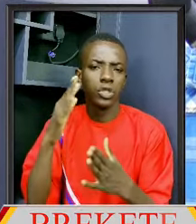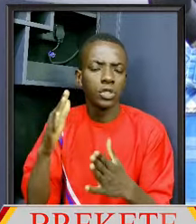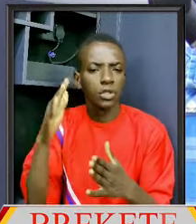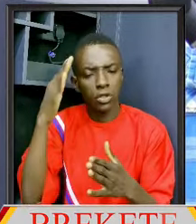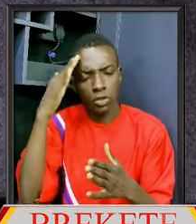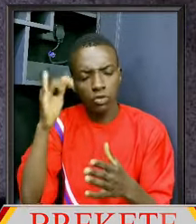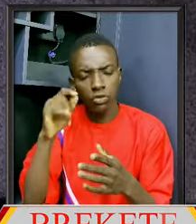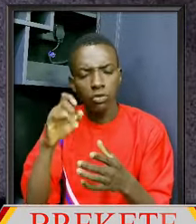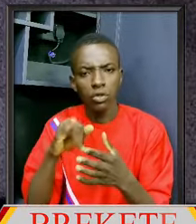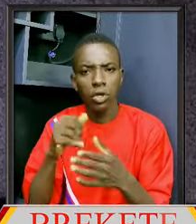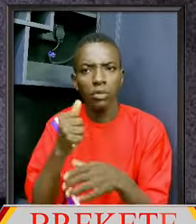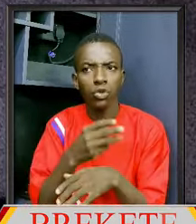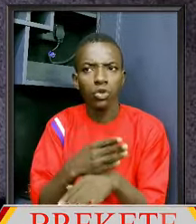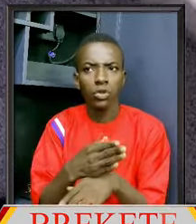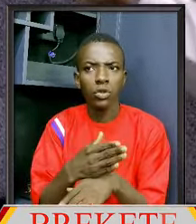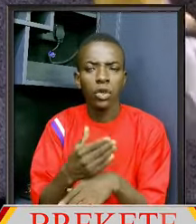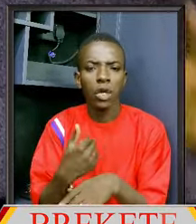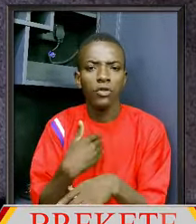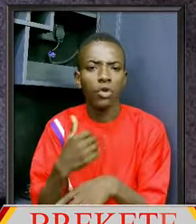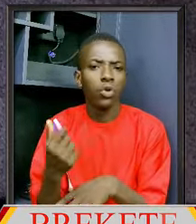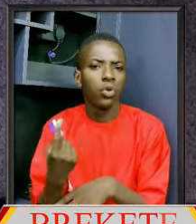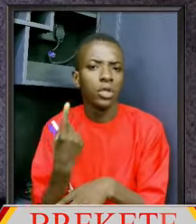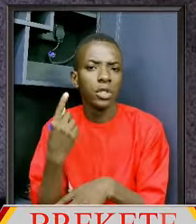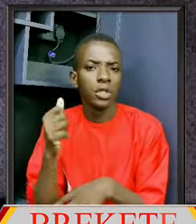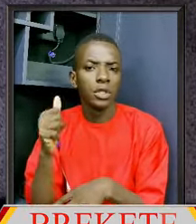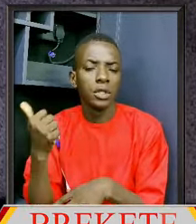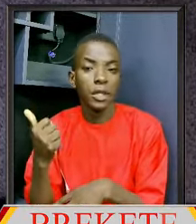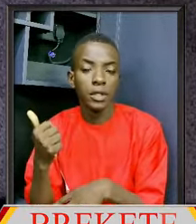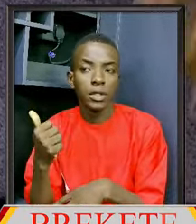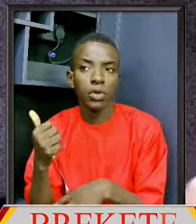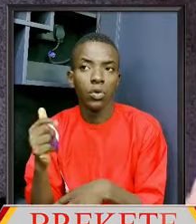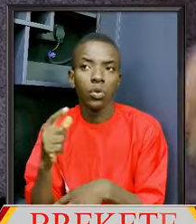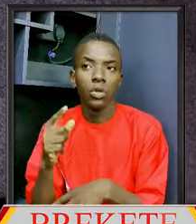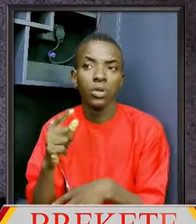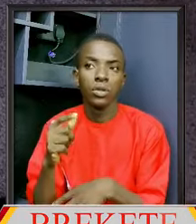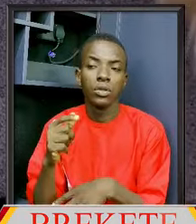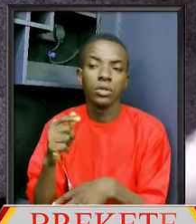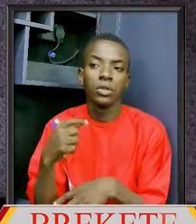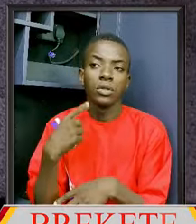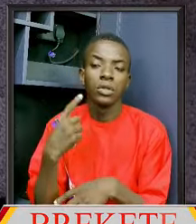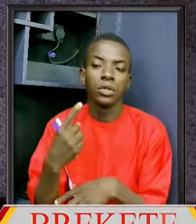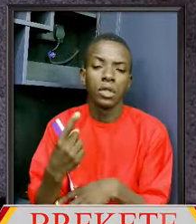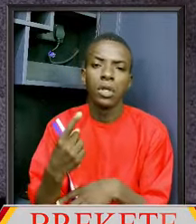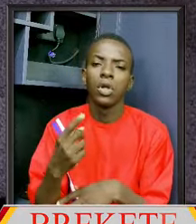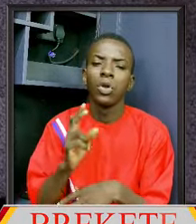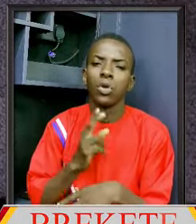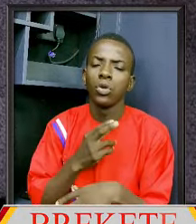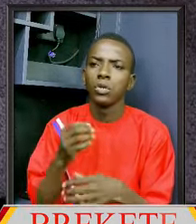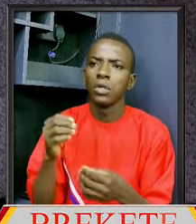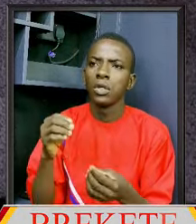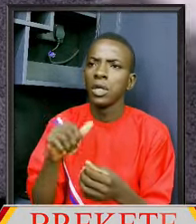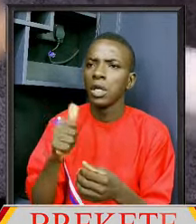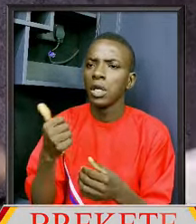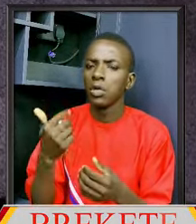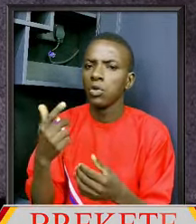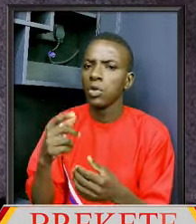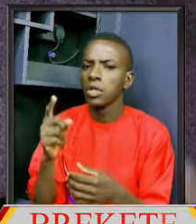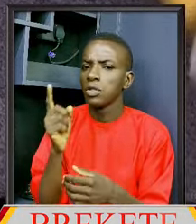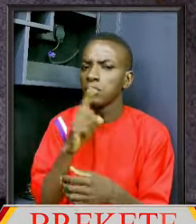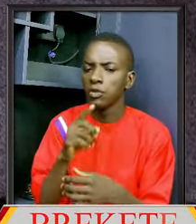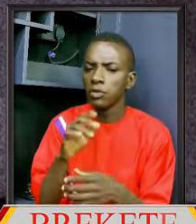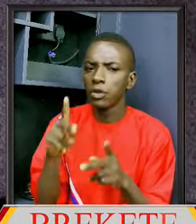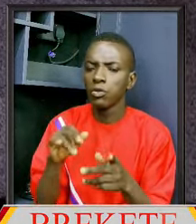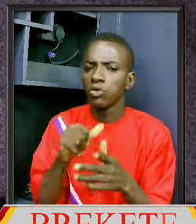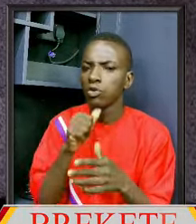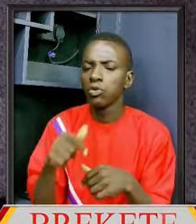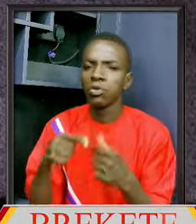say, for Abuja, we get only 10. Where the 10 laboratories there, you go tell us. So that any other one will be quack,